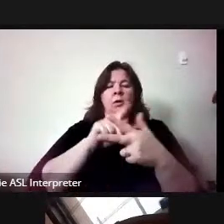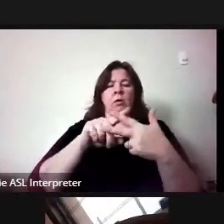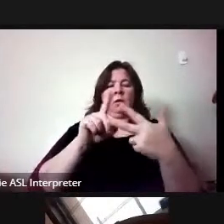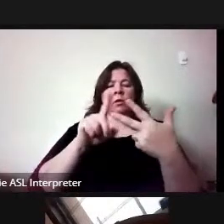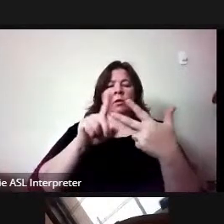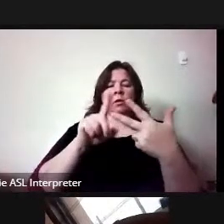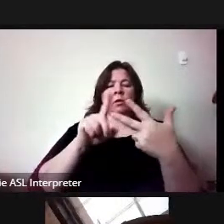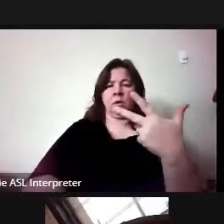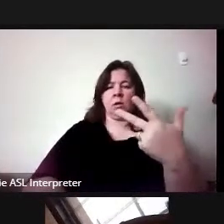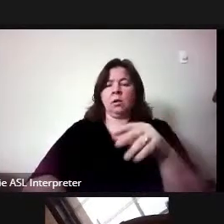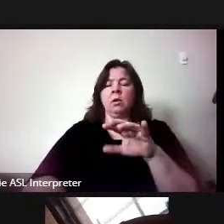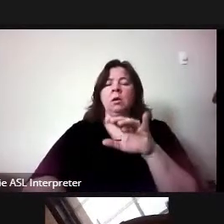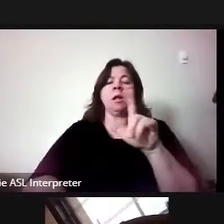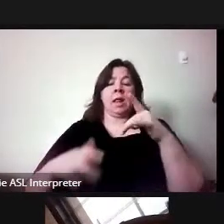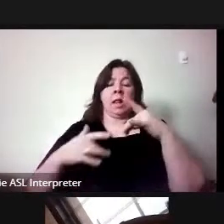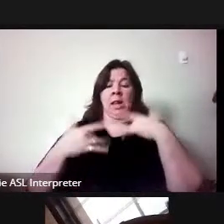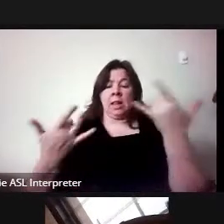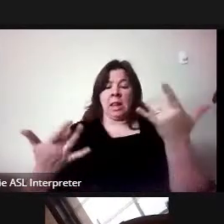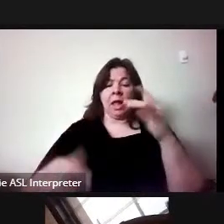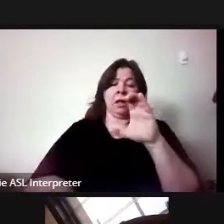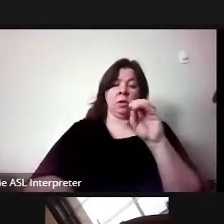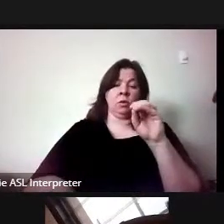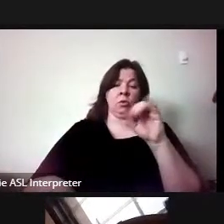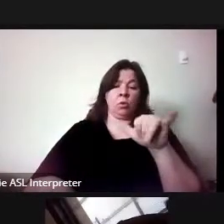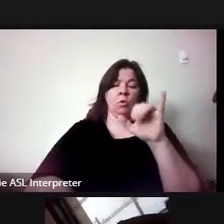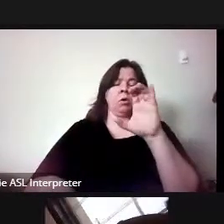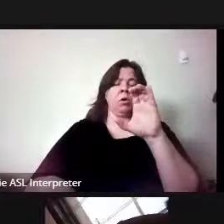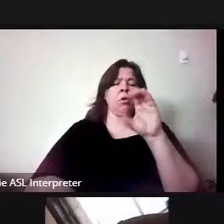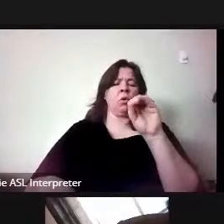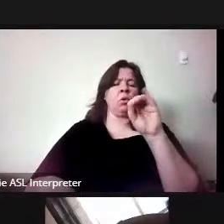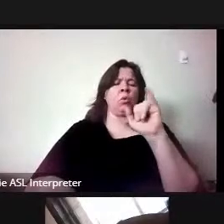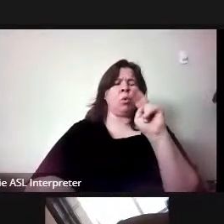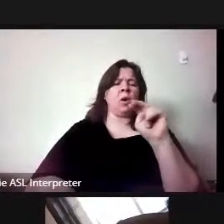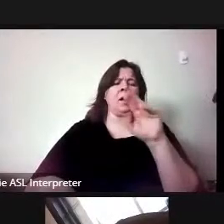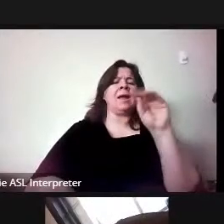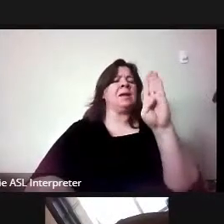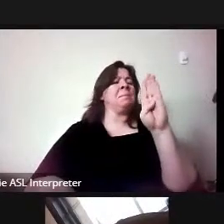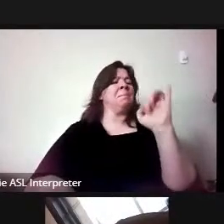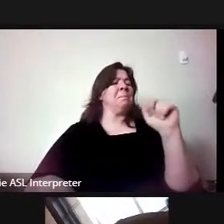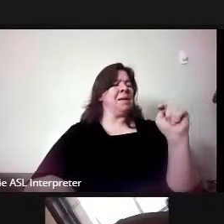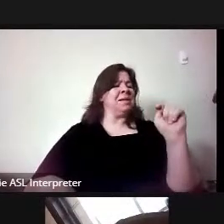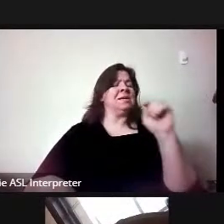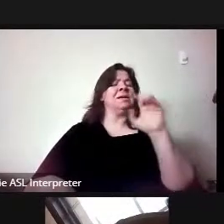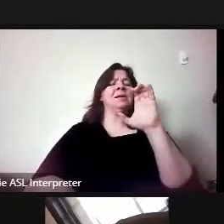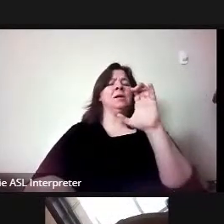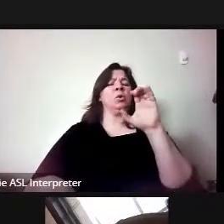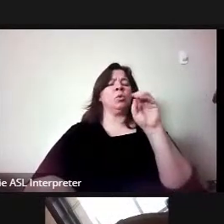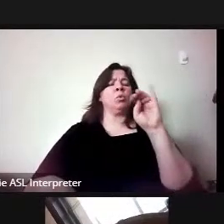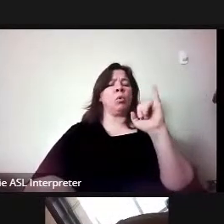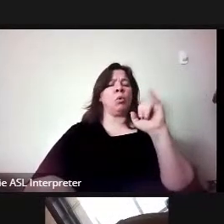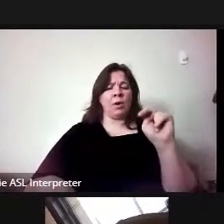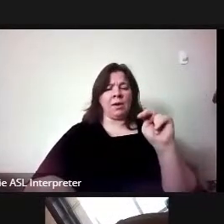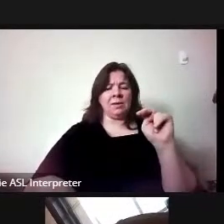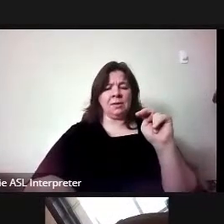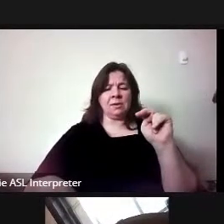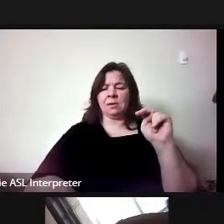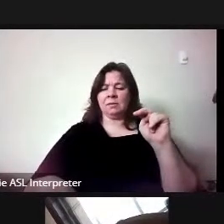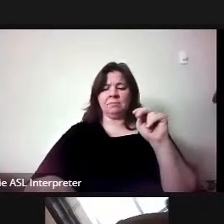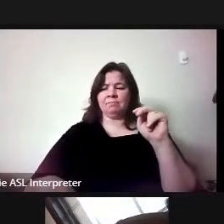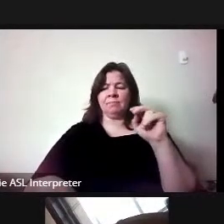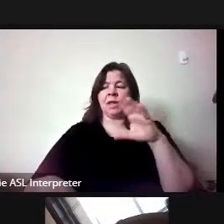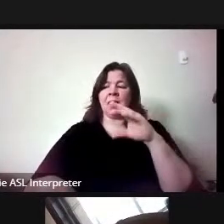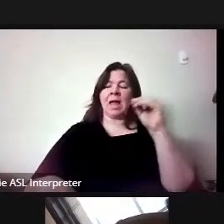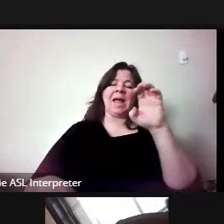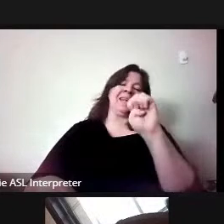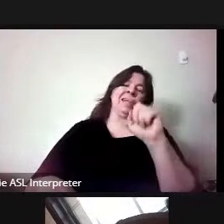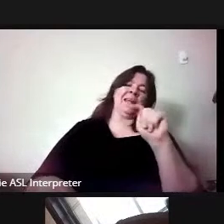That's it. I think those are the 3, yes. Okay. Those are the only one. I never paid using Bitcoin, but when I